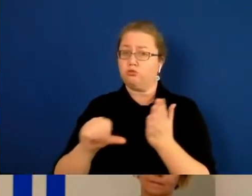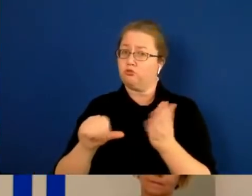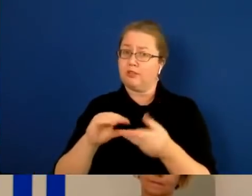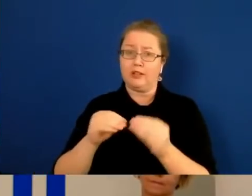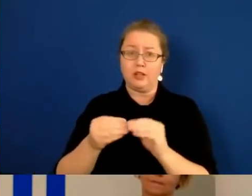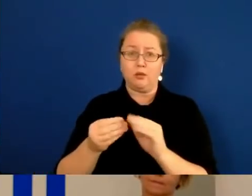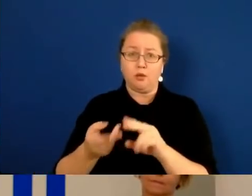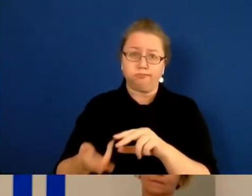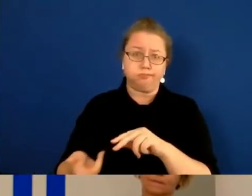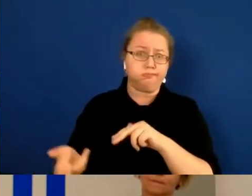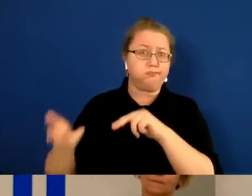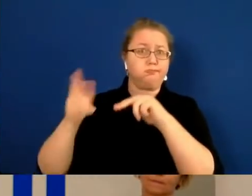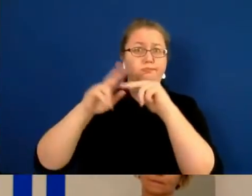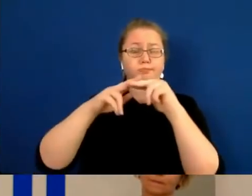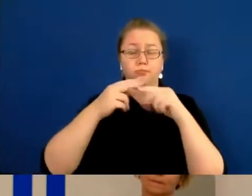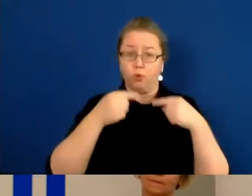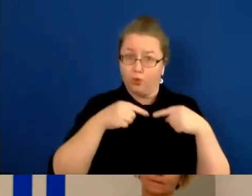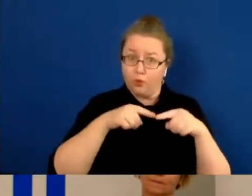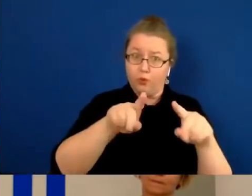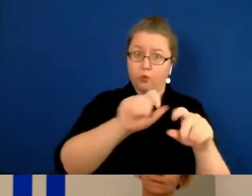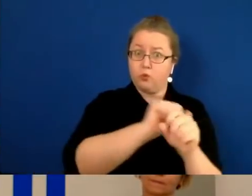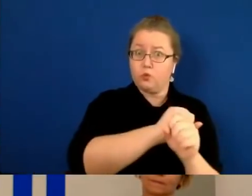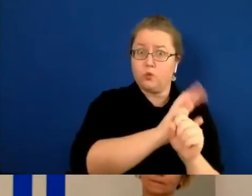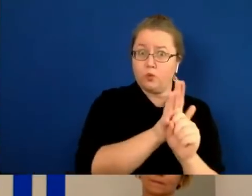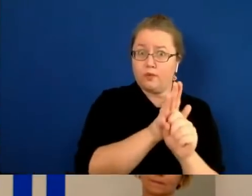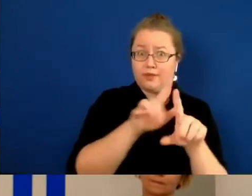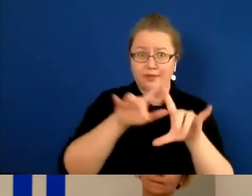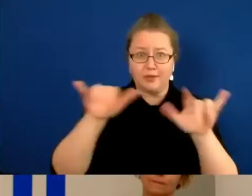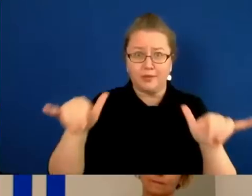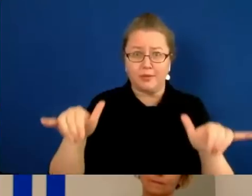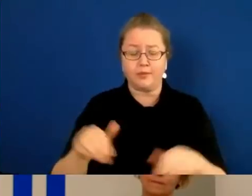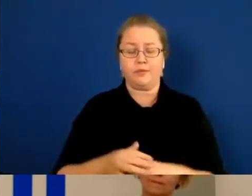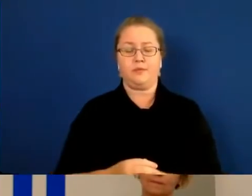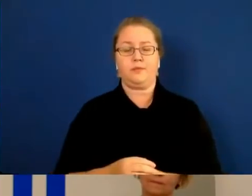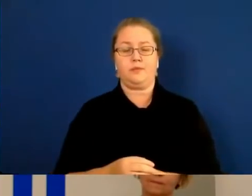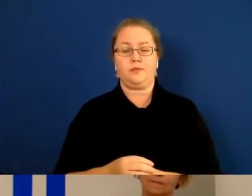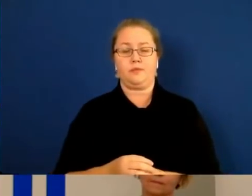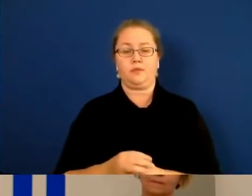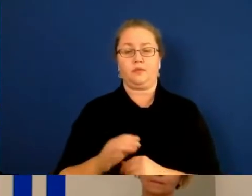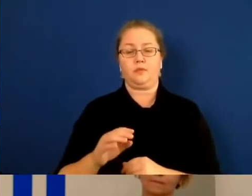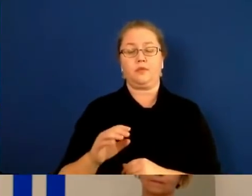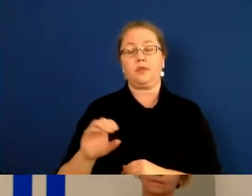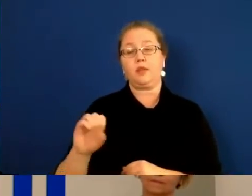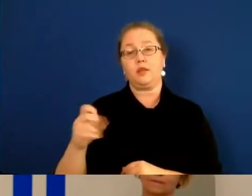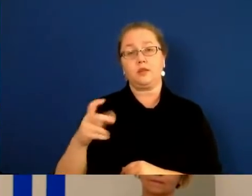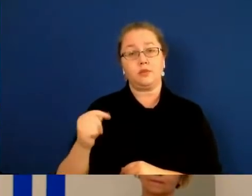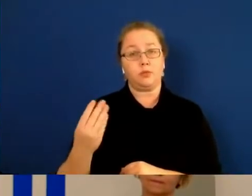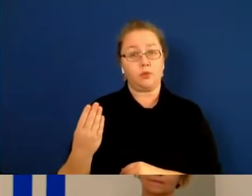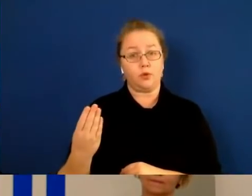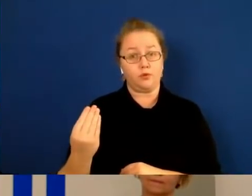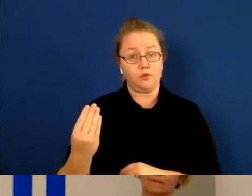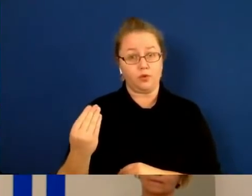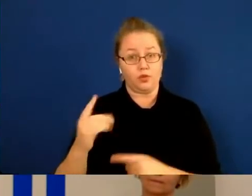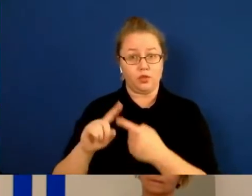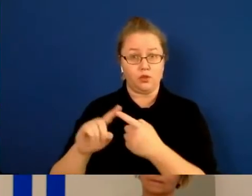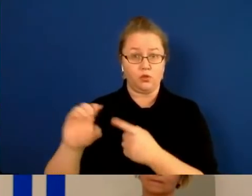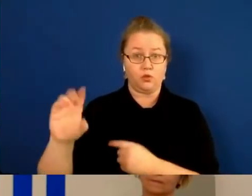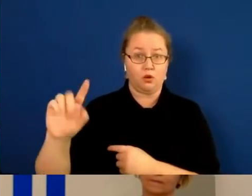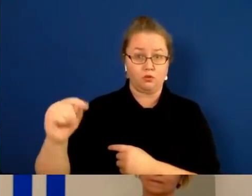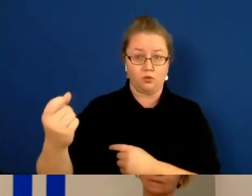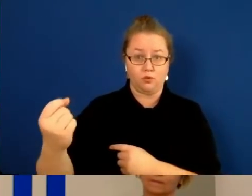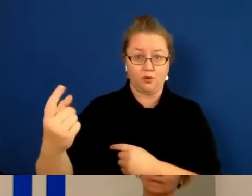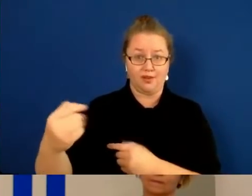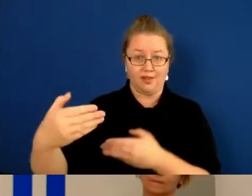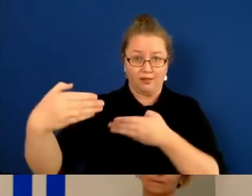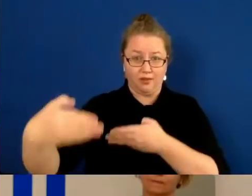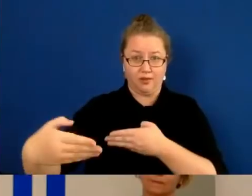commitment and the work being done in our acute care hospitals and by by nurses, by health sciences professionals,